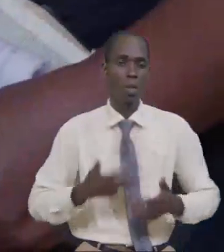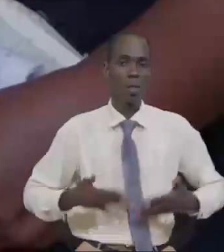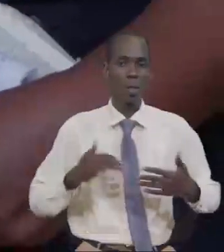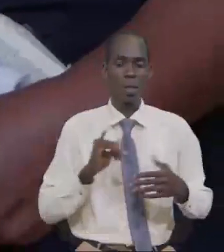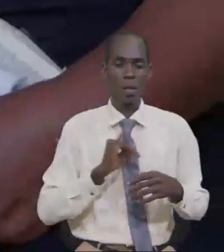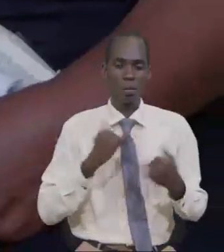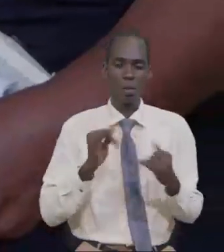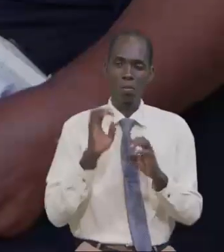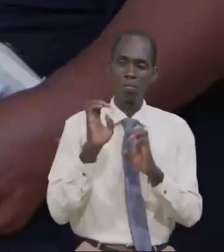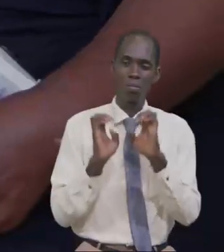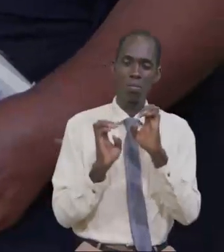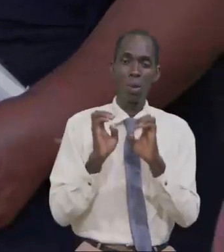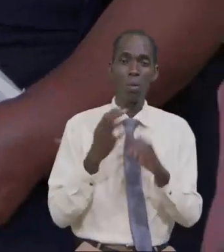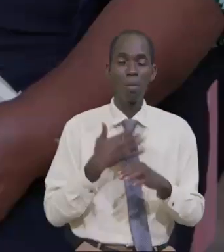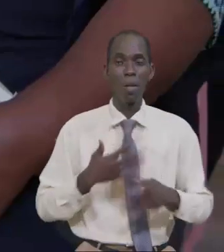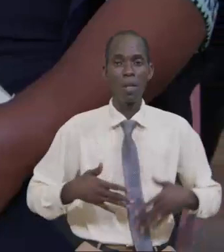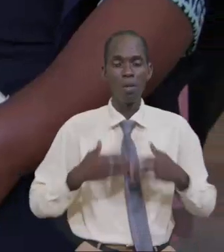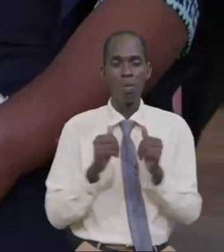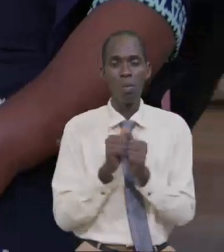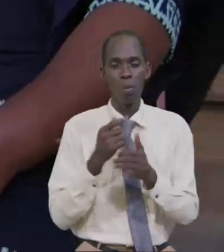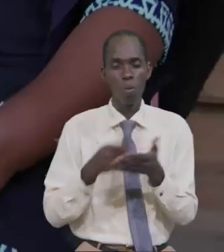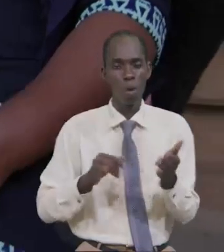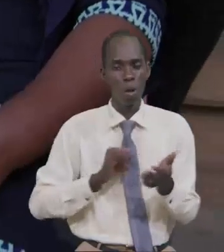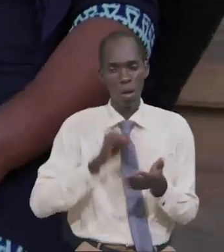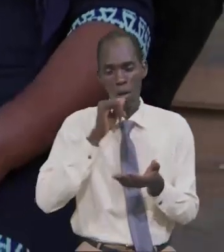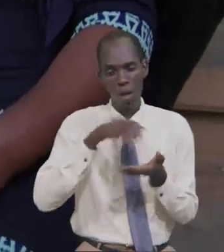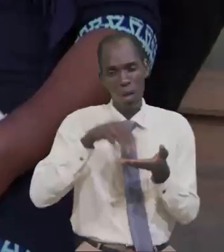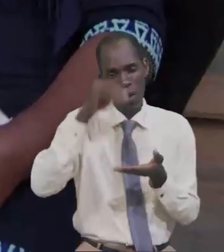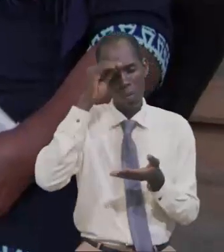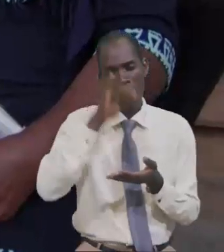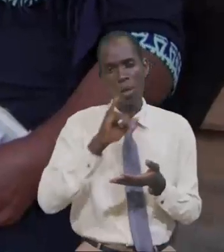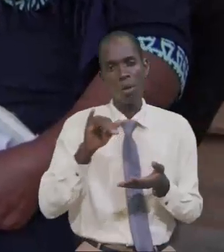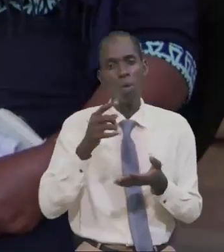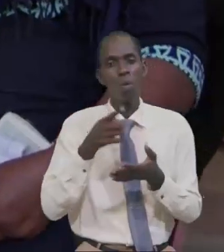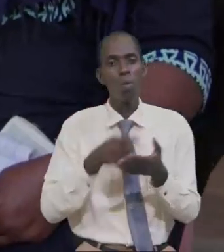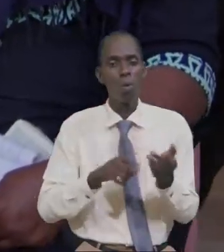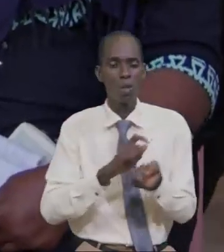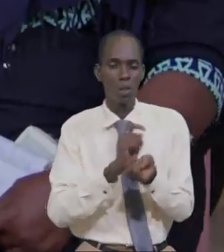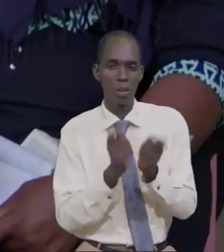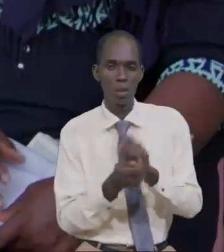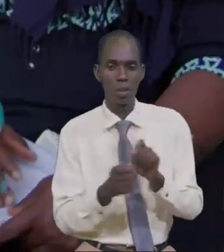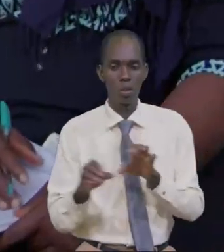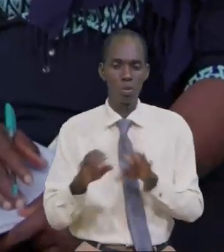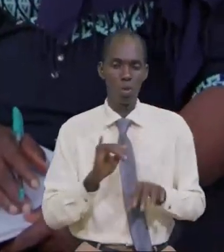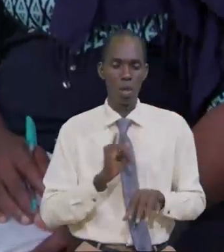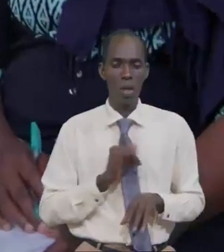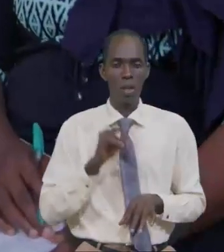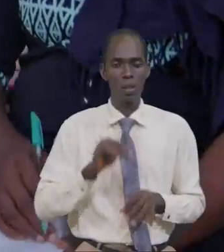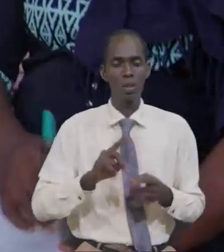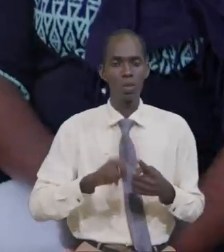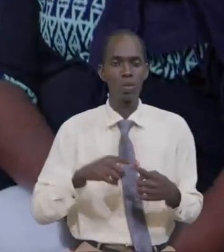to make? What new direction do I have to follow? What is it